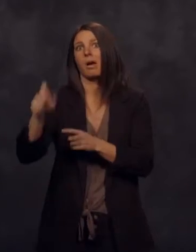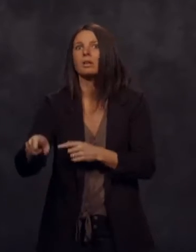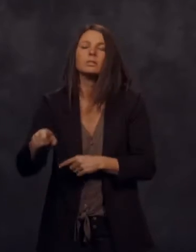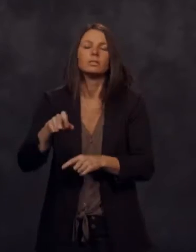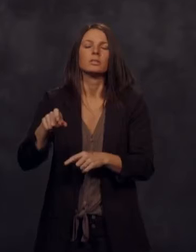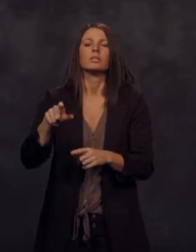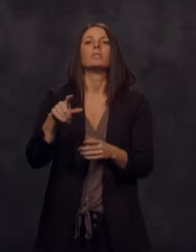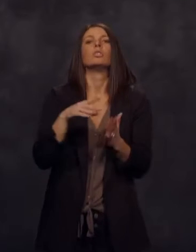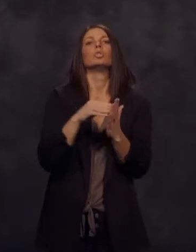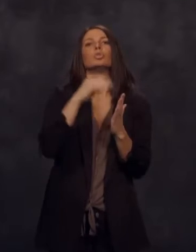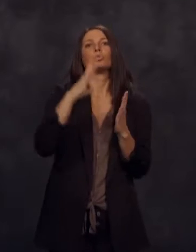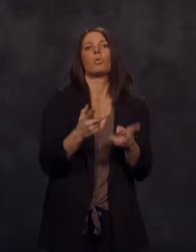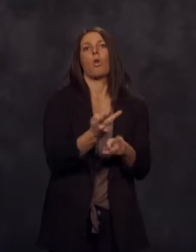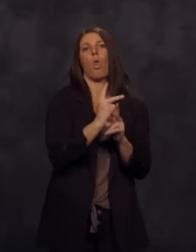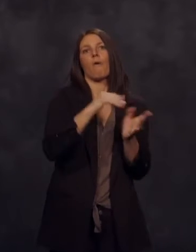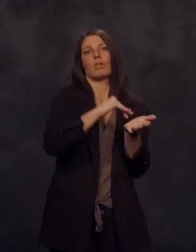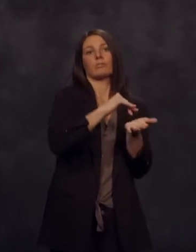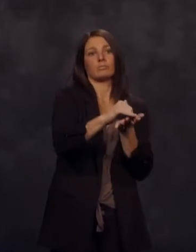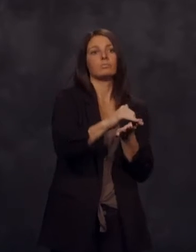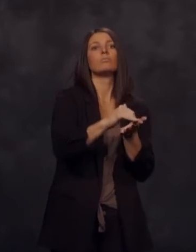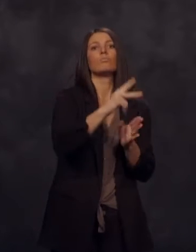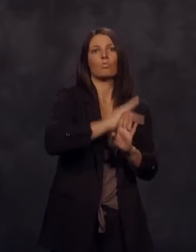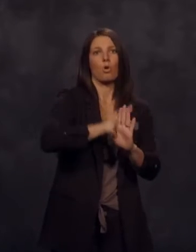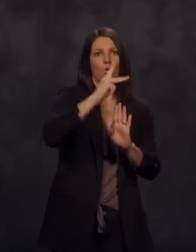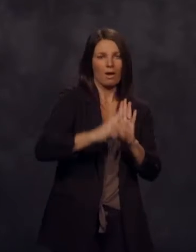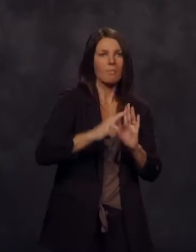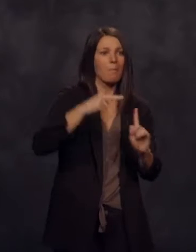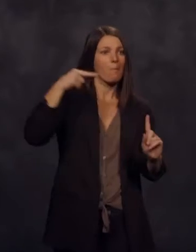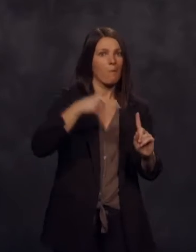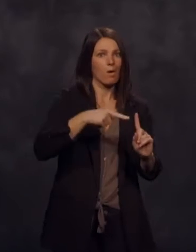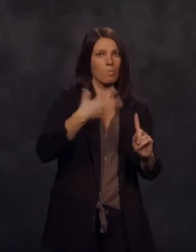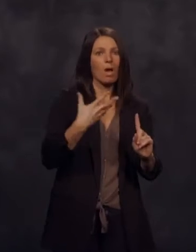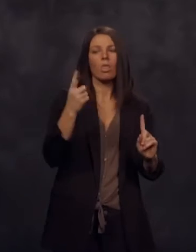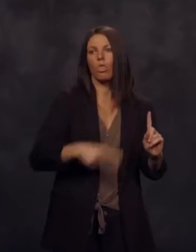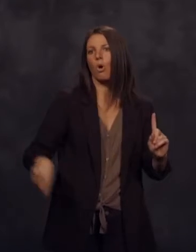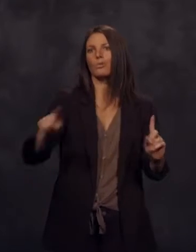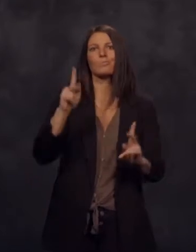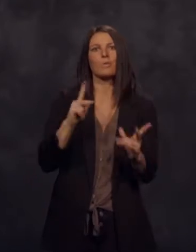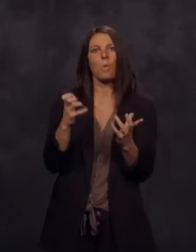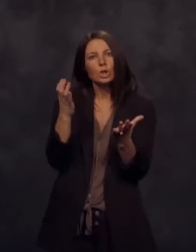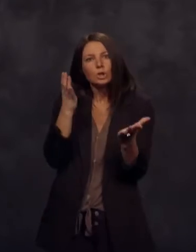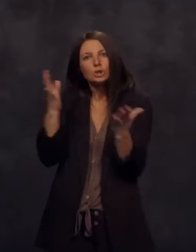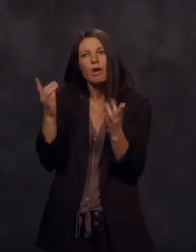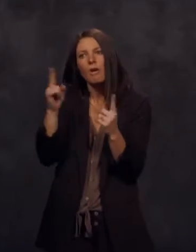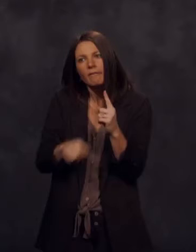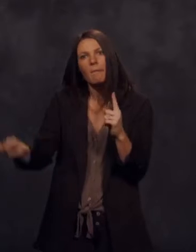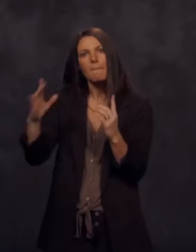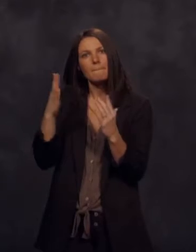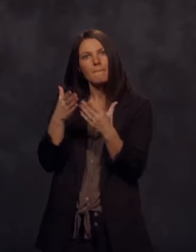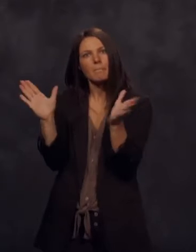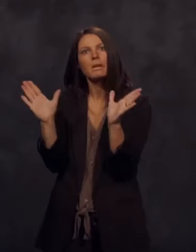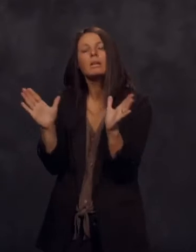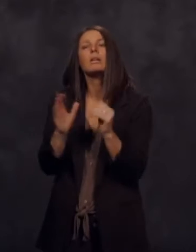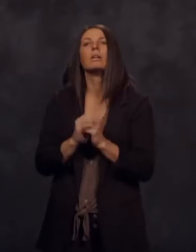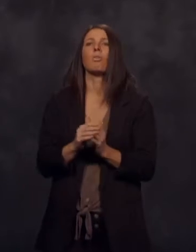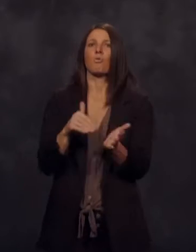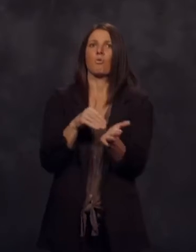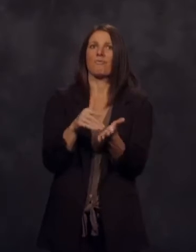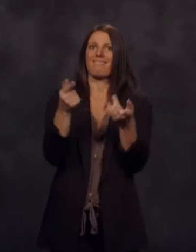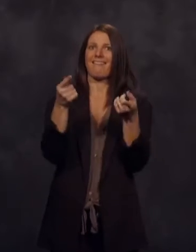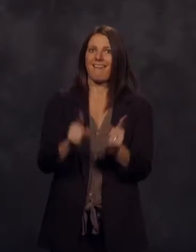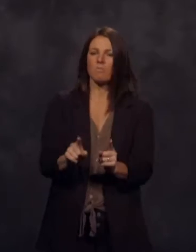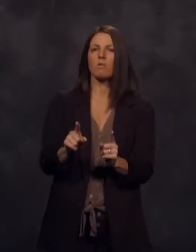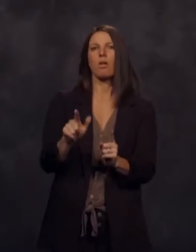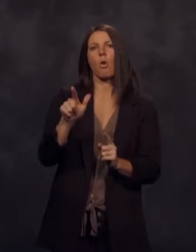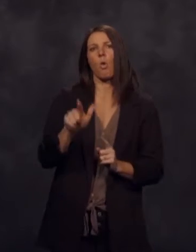loan forgiveness programs for public servants is that these people have chosen to serve the public, and often in lower paying